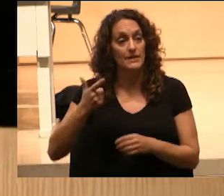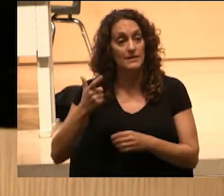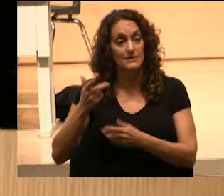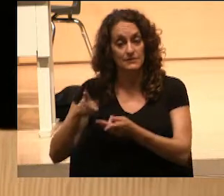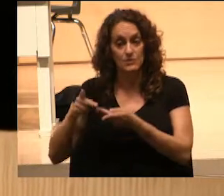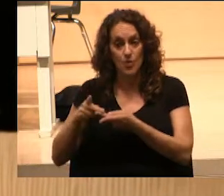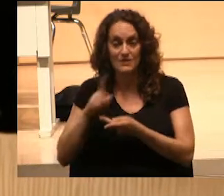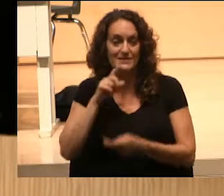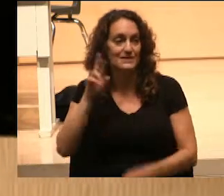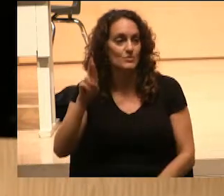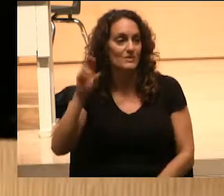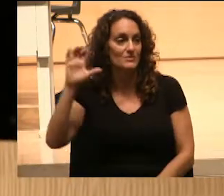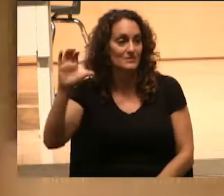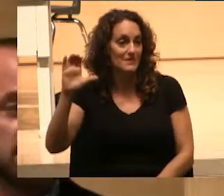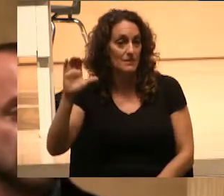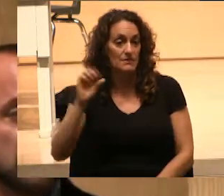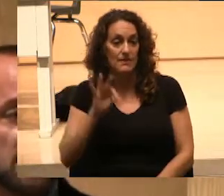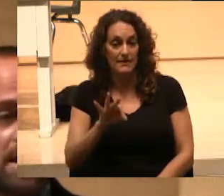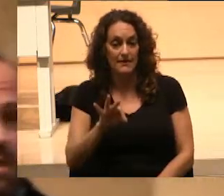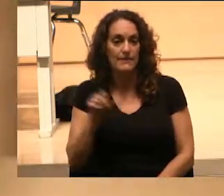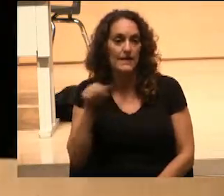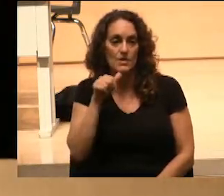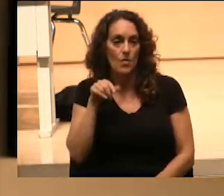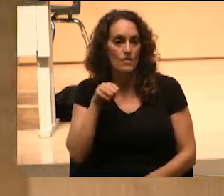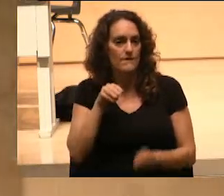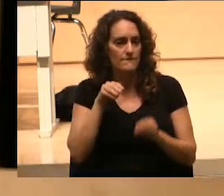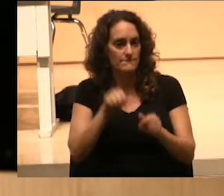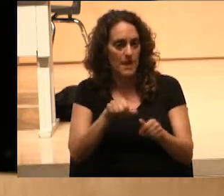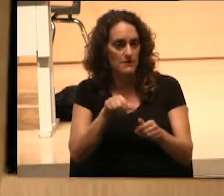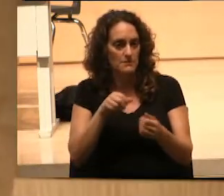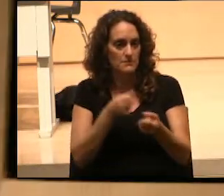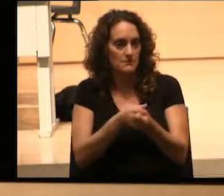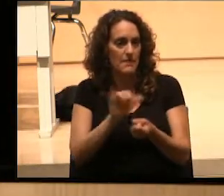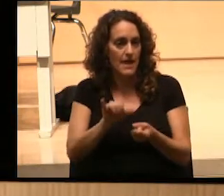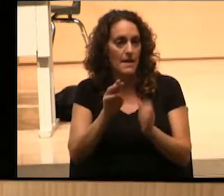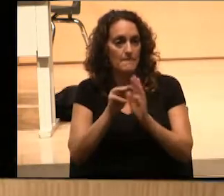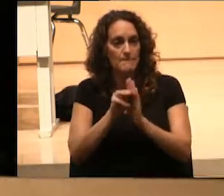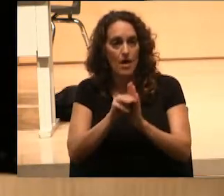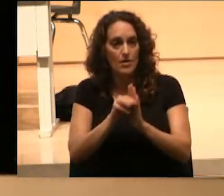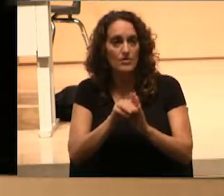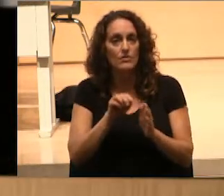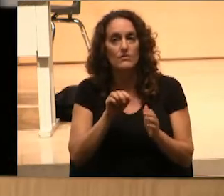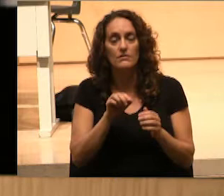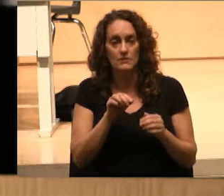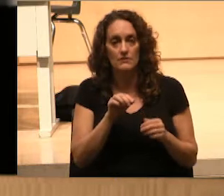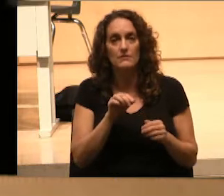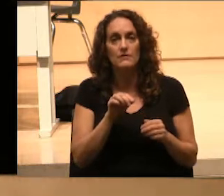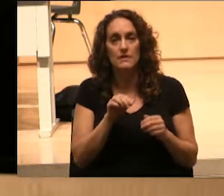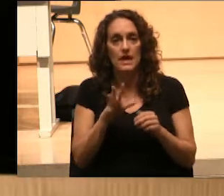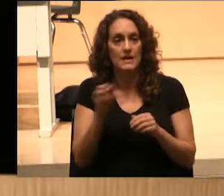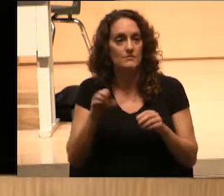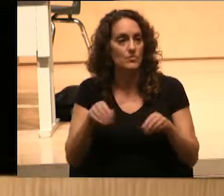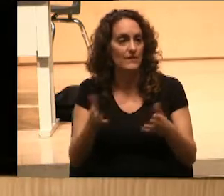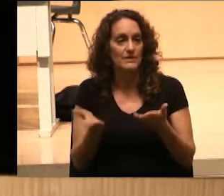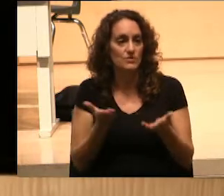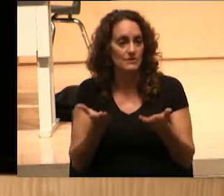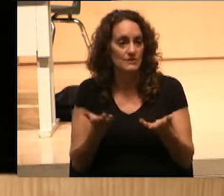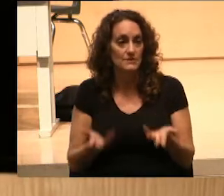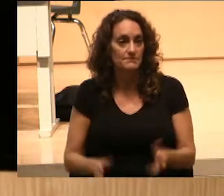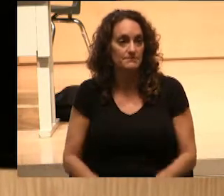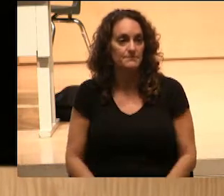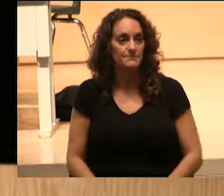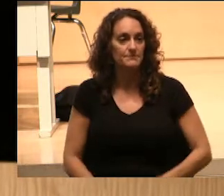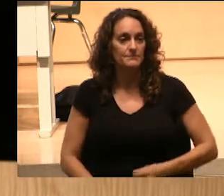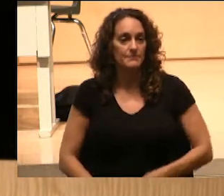won't any longer even fund that model. That of somebody being having a vested interest in also providing services.